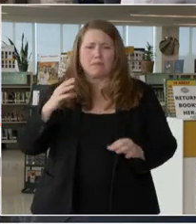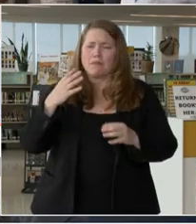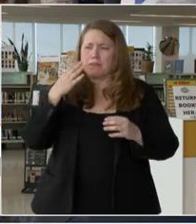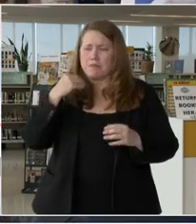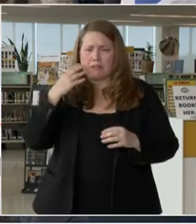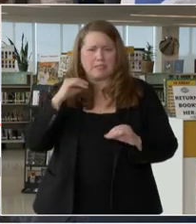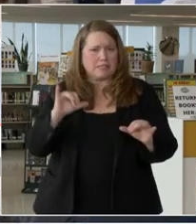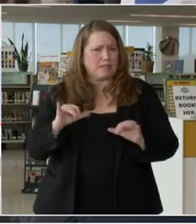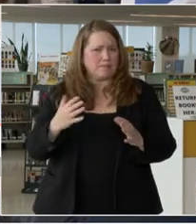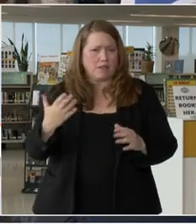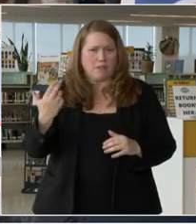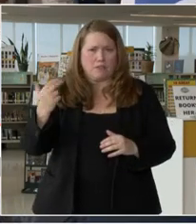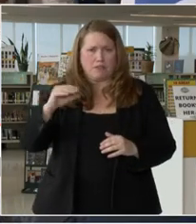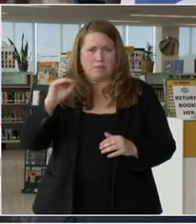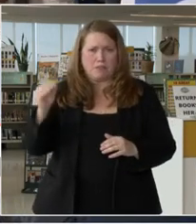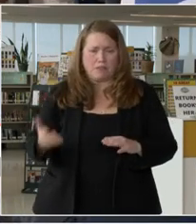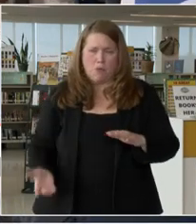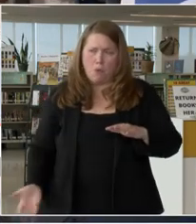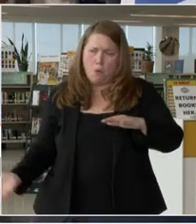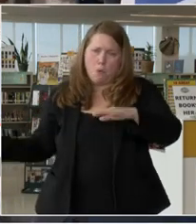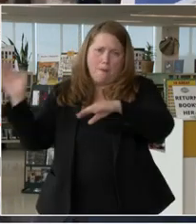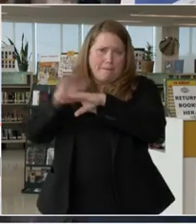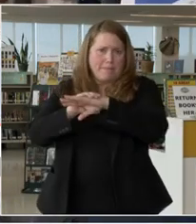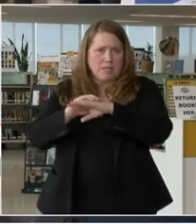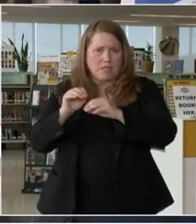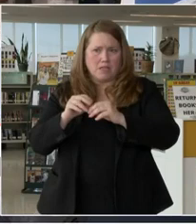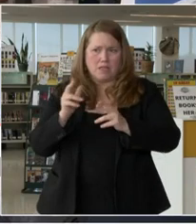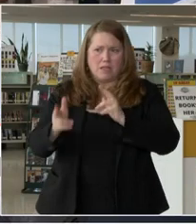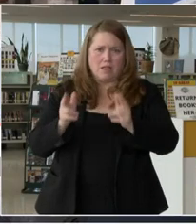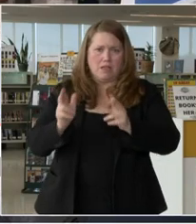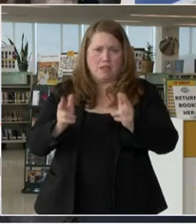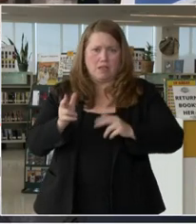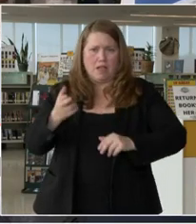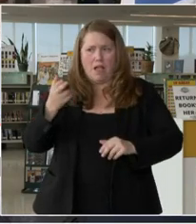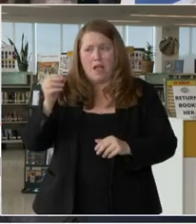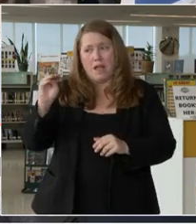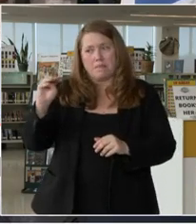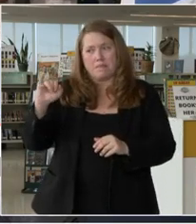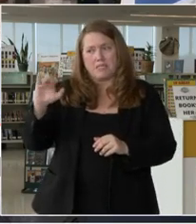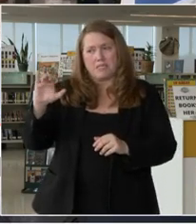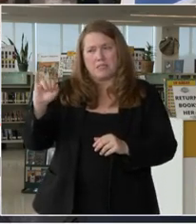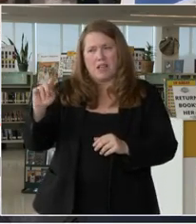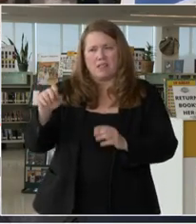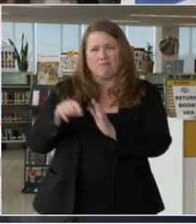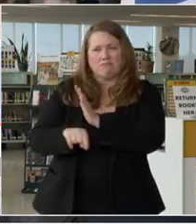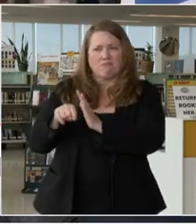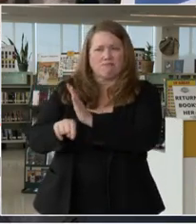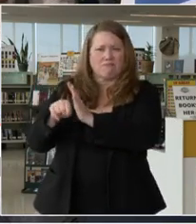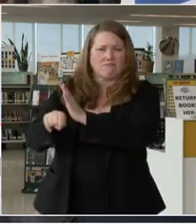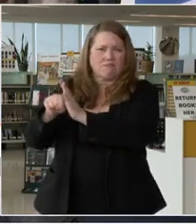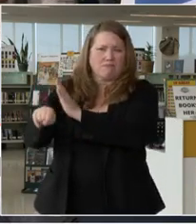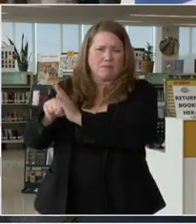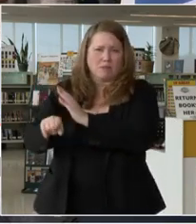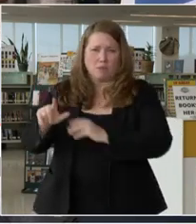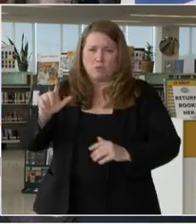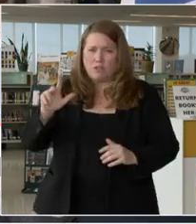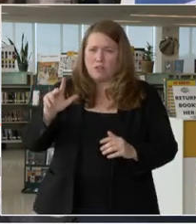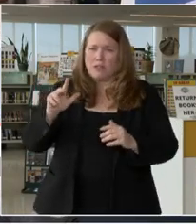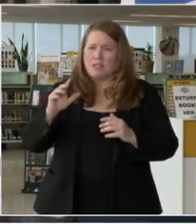a 13% uptick in homicides. That's about a difference of about 23 lives that matter in